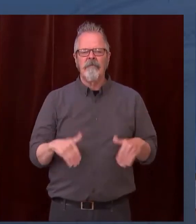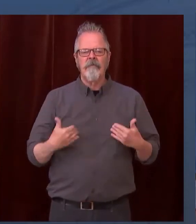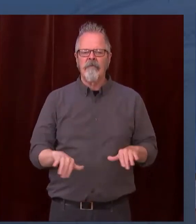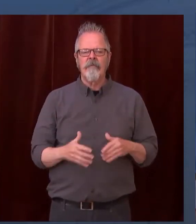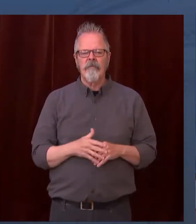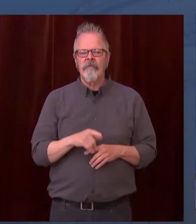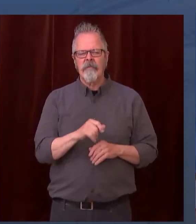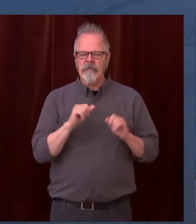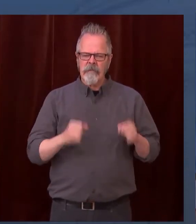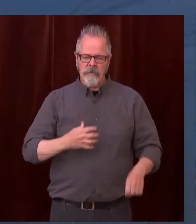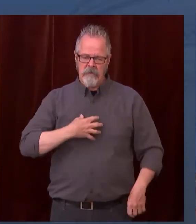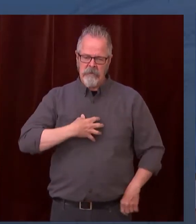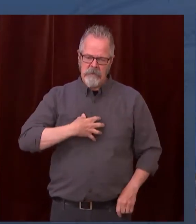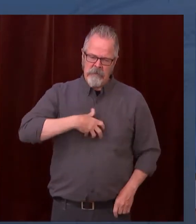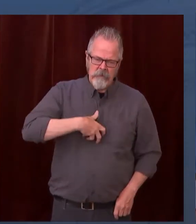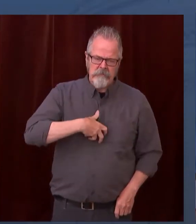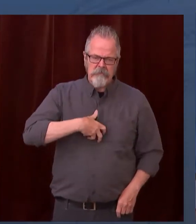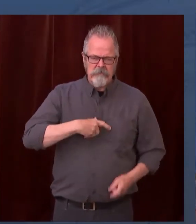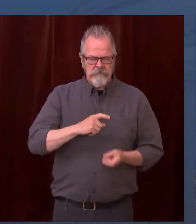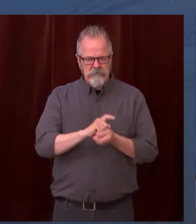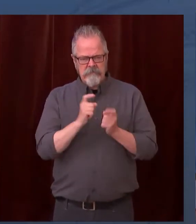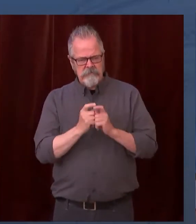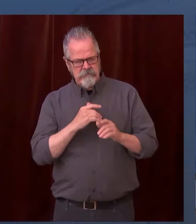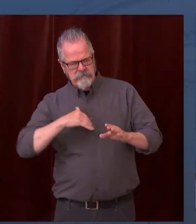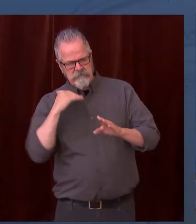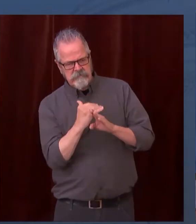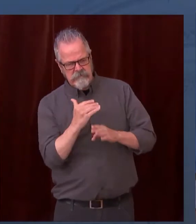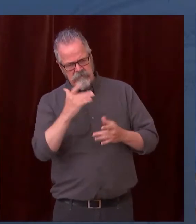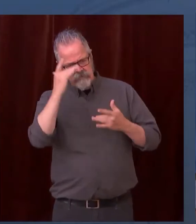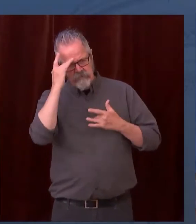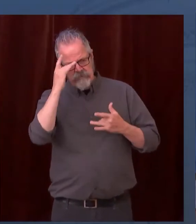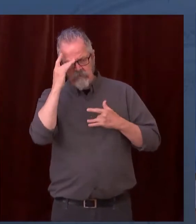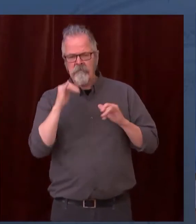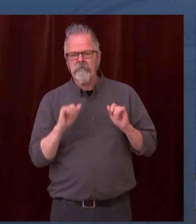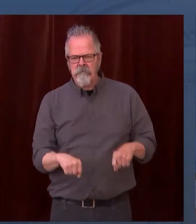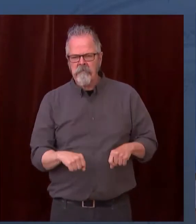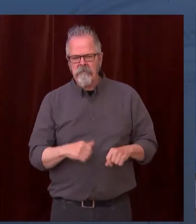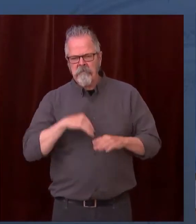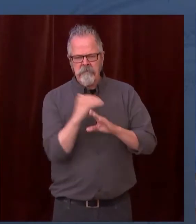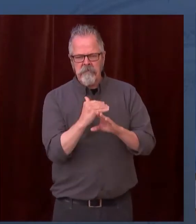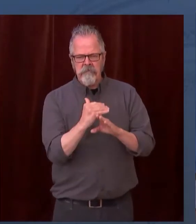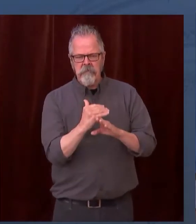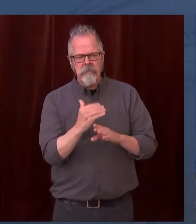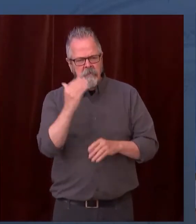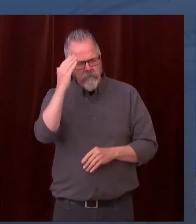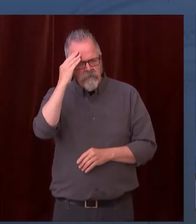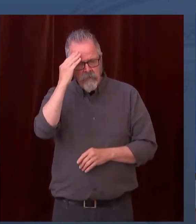strategy. But it also means that we have a very, very